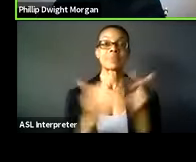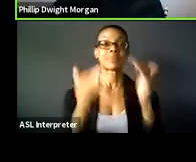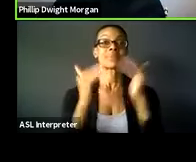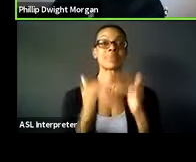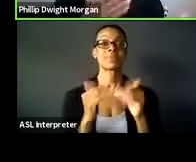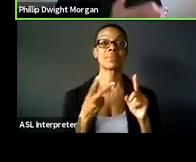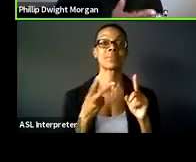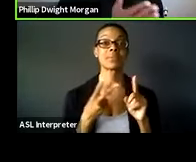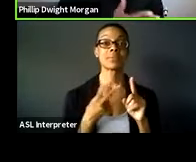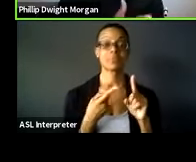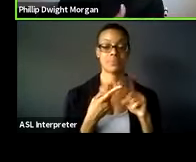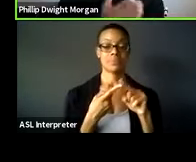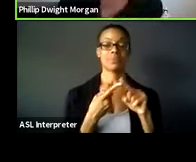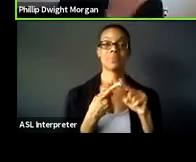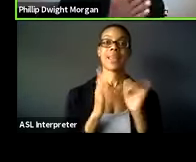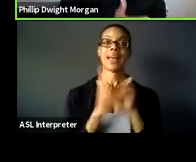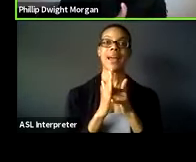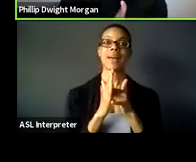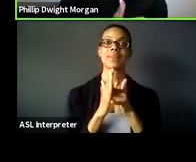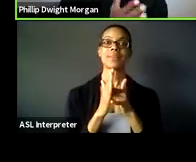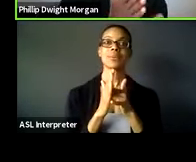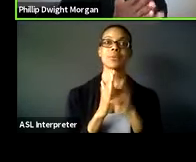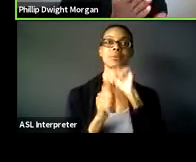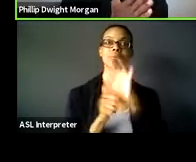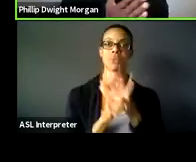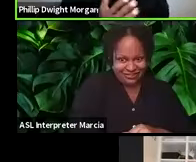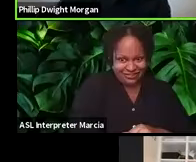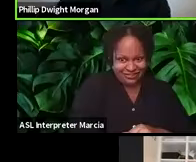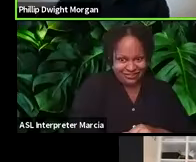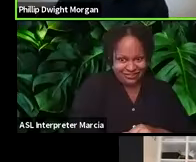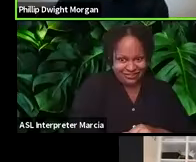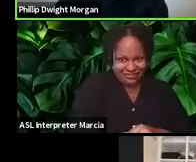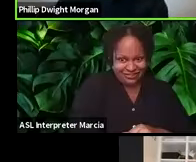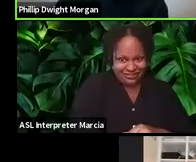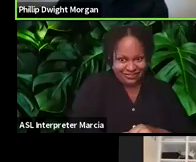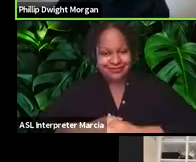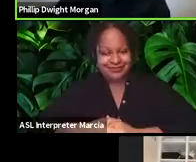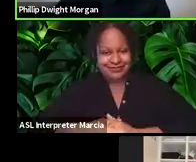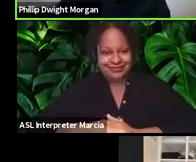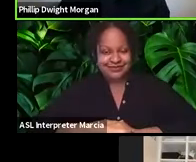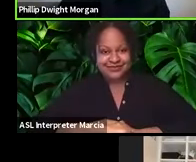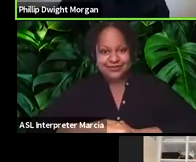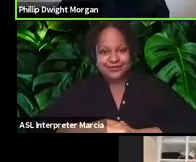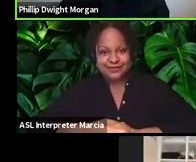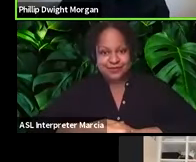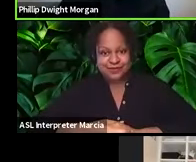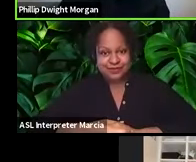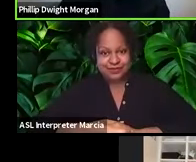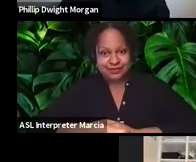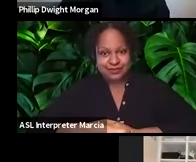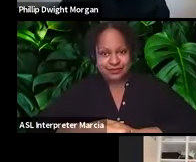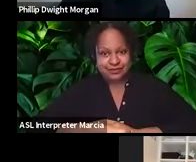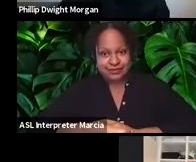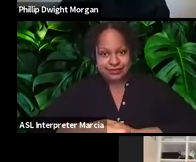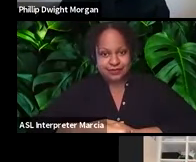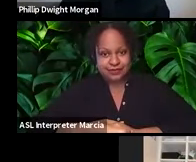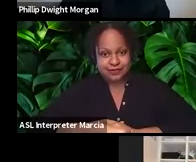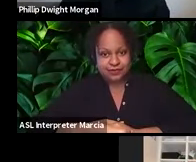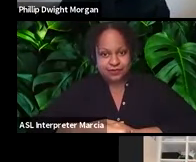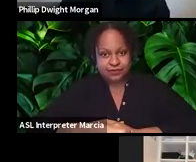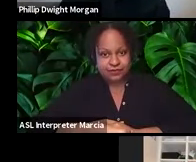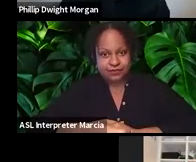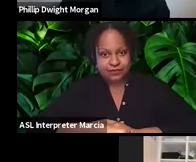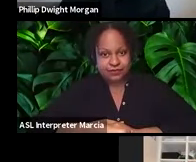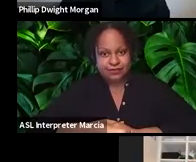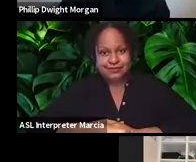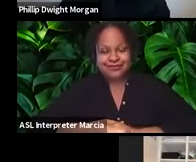on that question of how do you make sure that you're staying online with Black liberation? I want to go